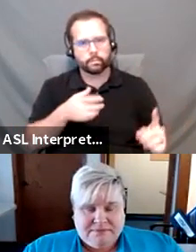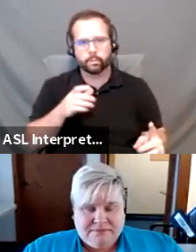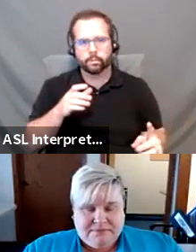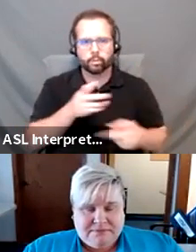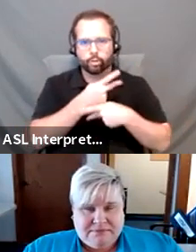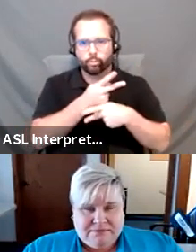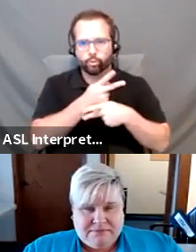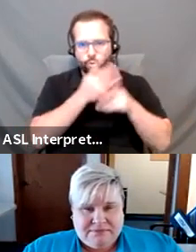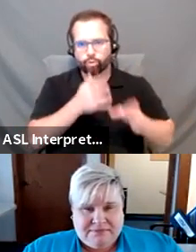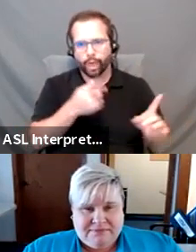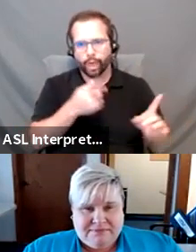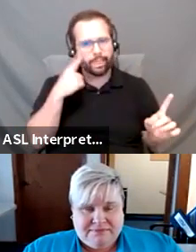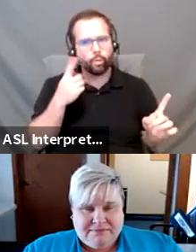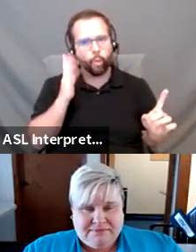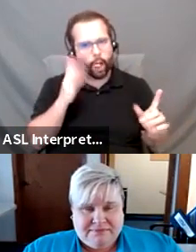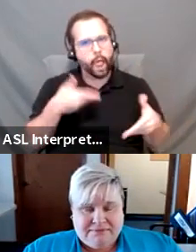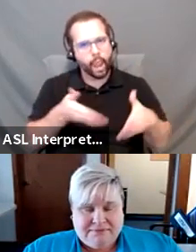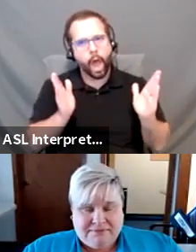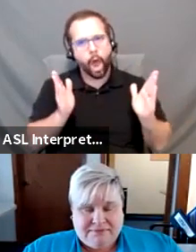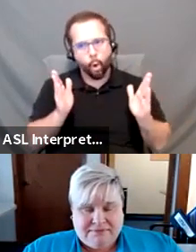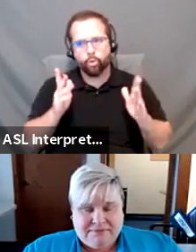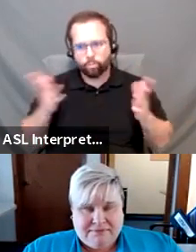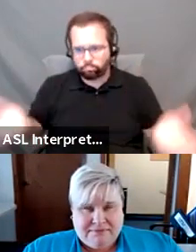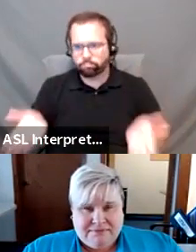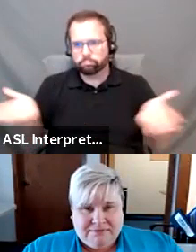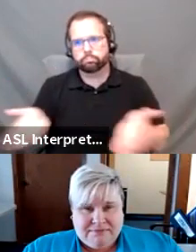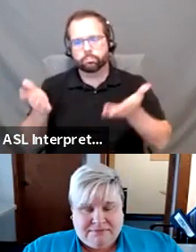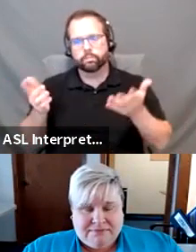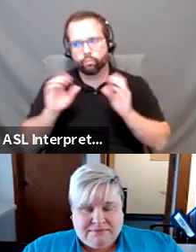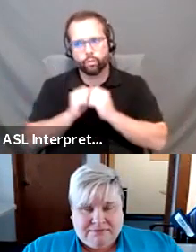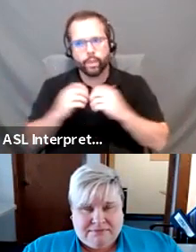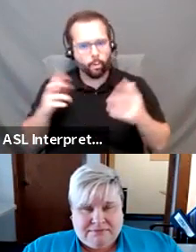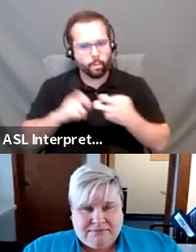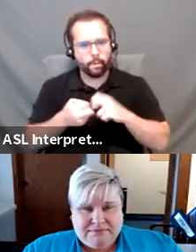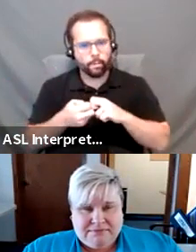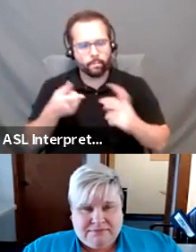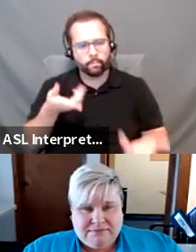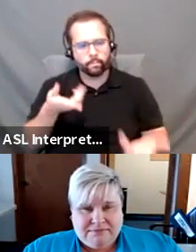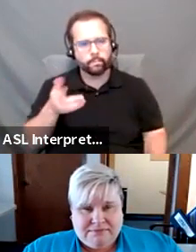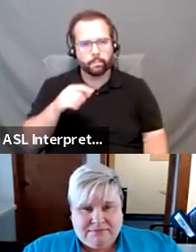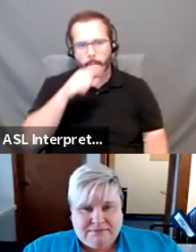was thinking. That's certainly a movie that should be